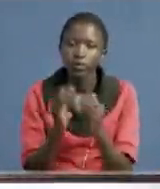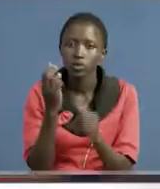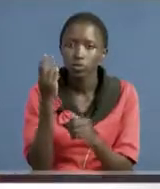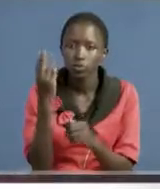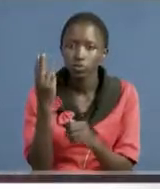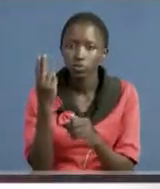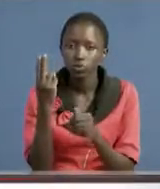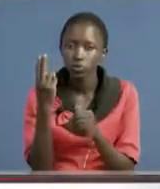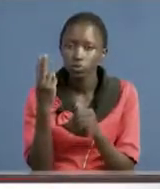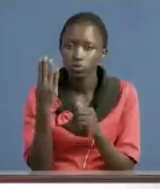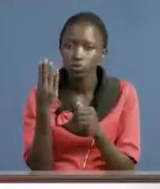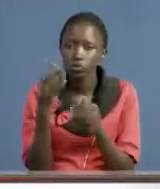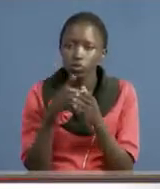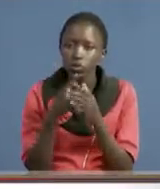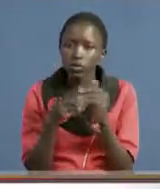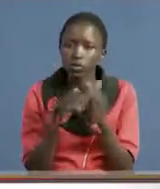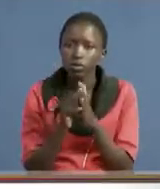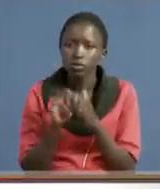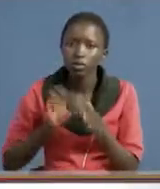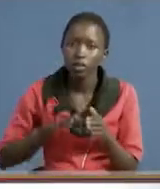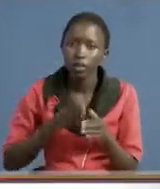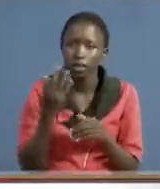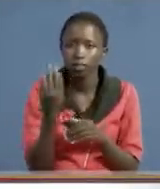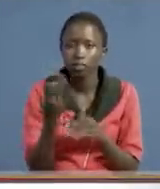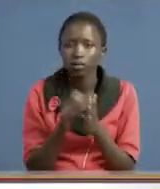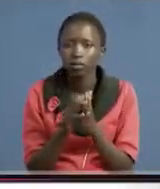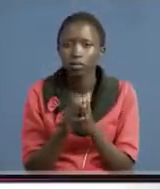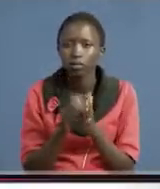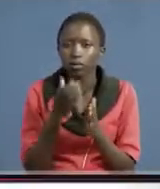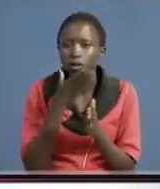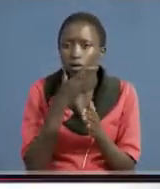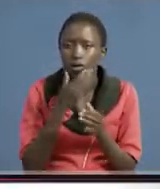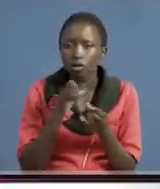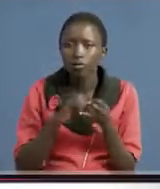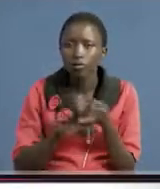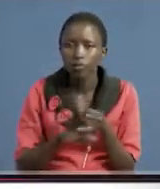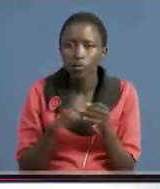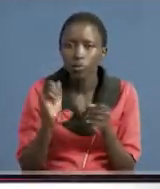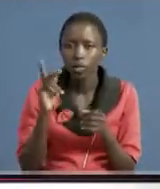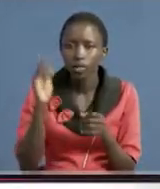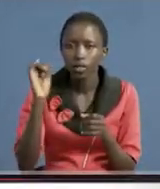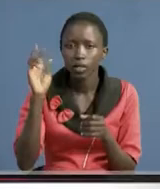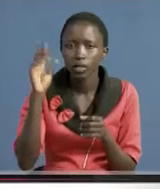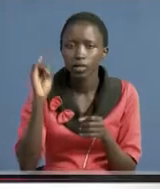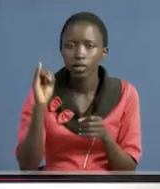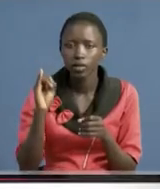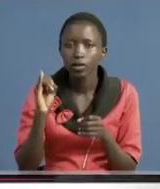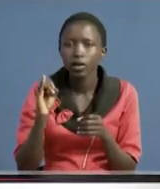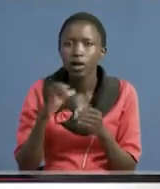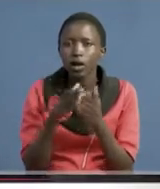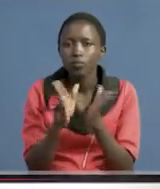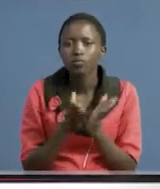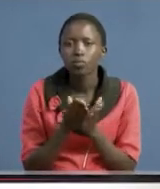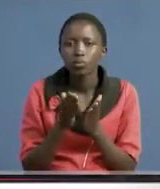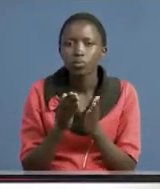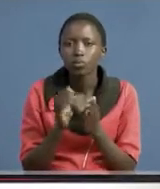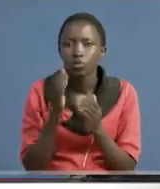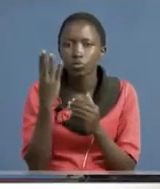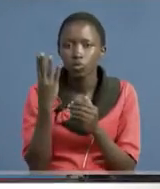24-year-old Petronila Ambei, a mother of three, and her husband Balton Okiri. Our family is among those that make up